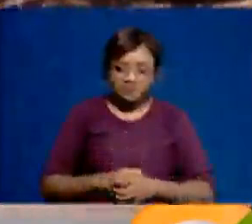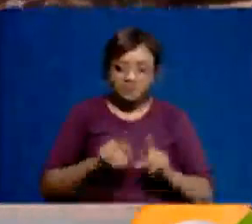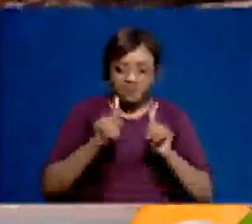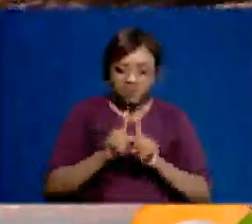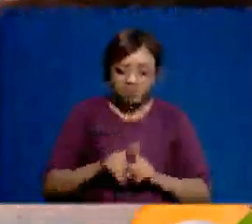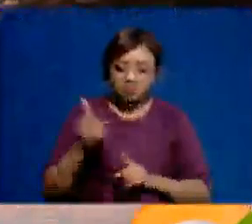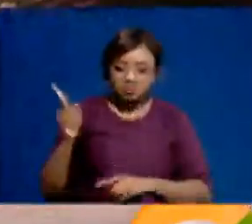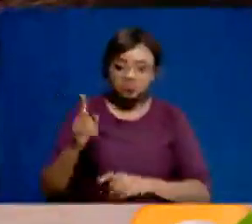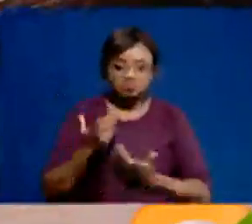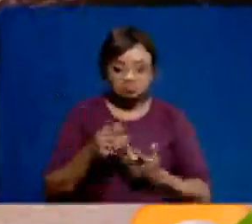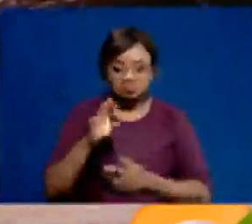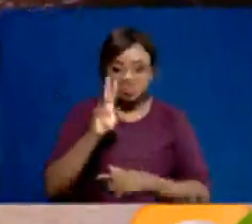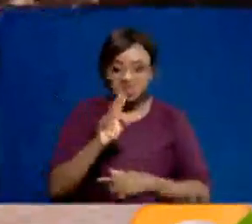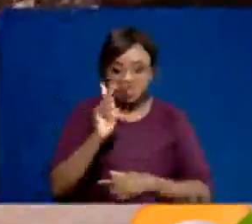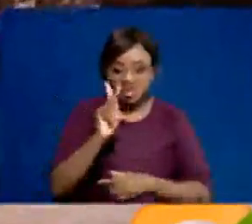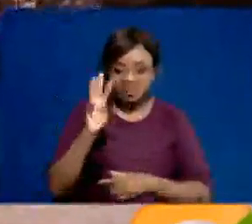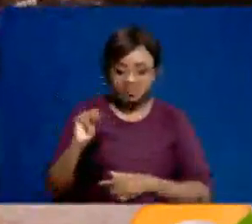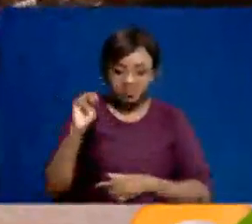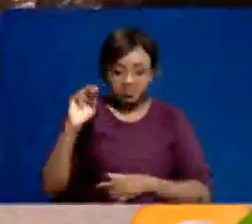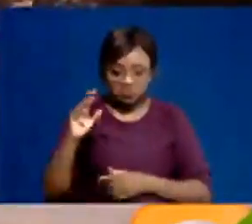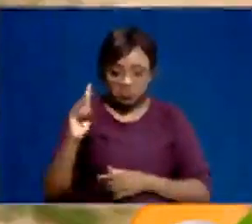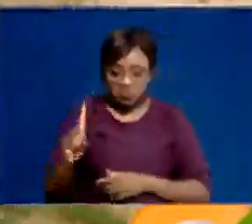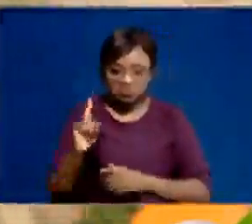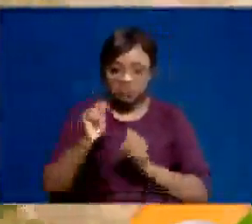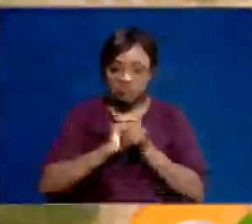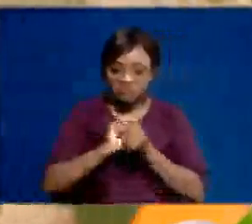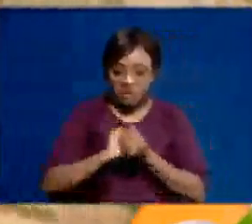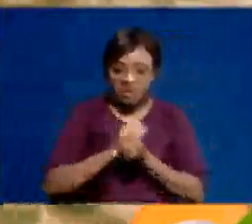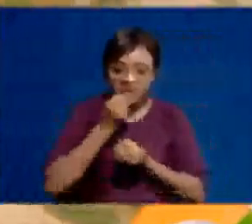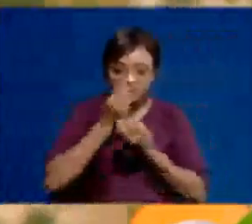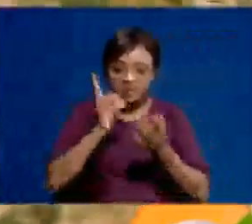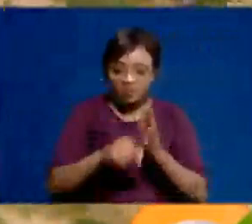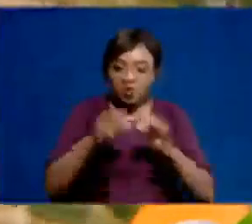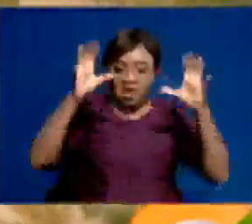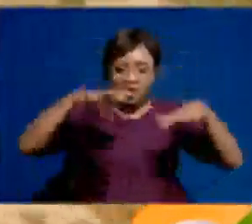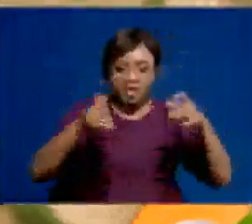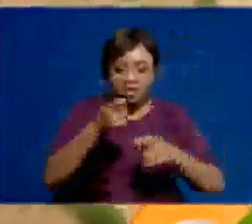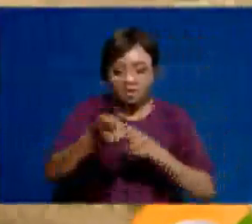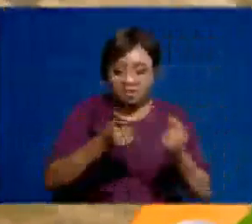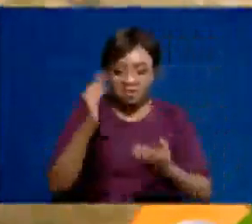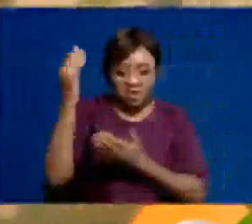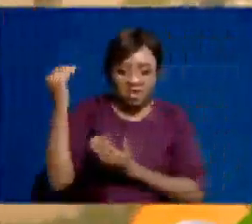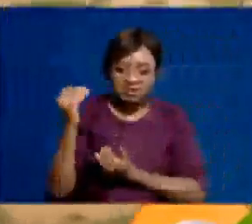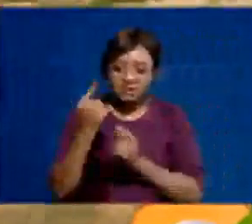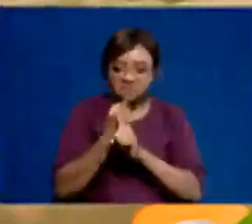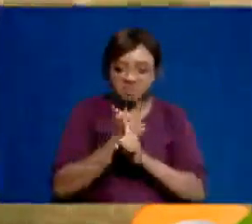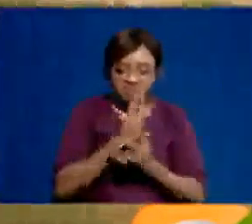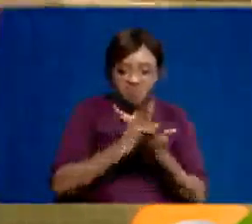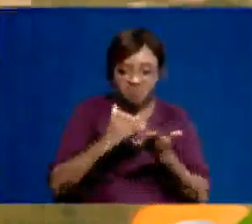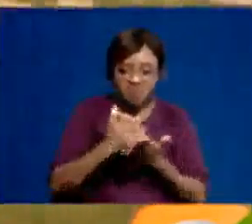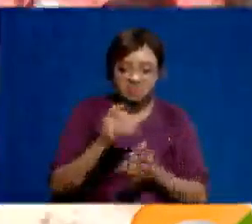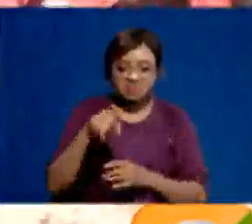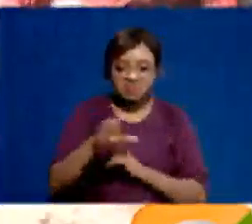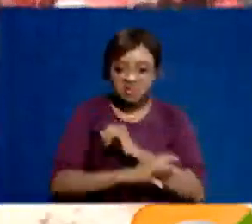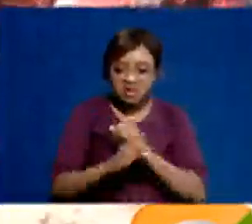Kenya Meteorological Department on Friday, low rainfall is expected over a few places in the southern part of the country, with dry